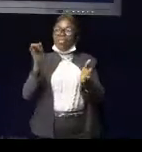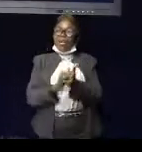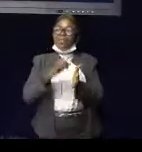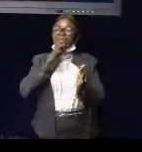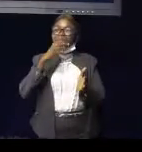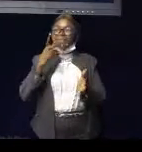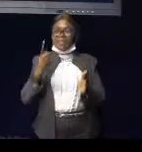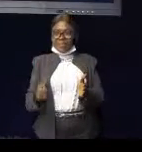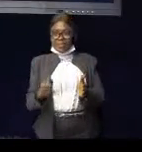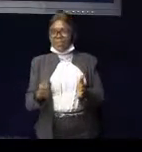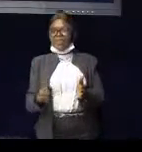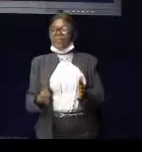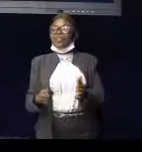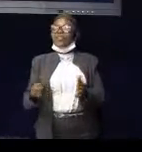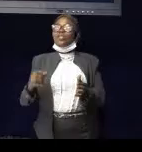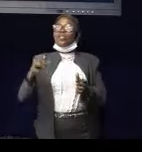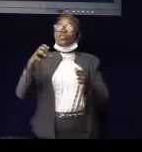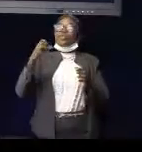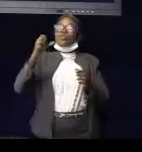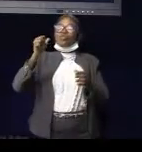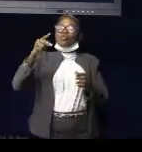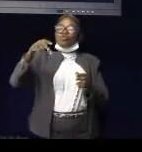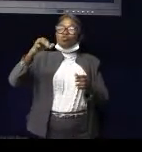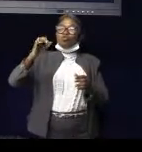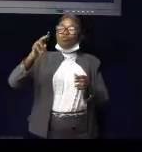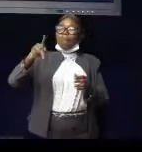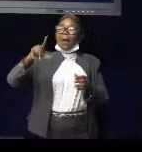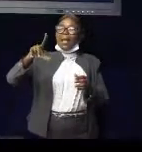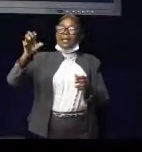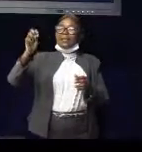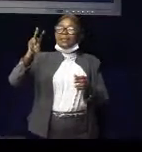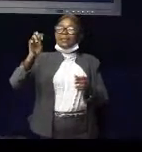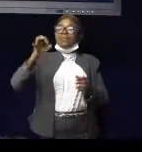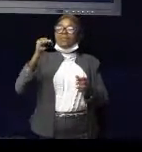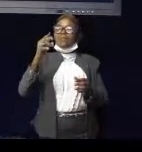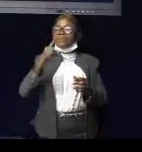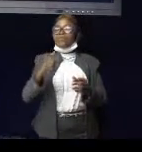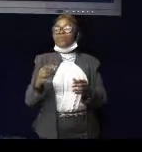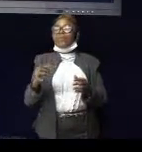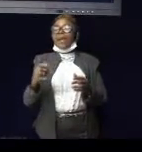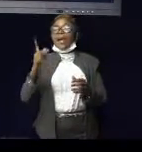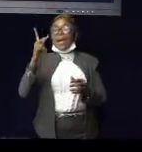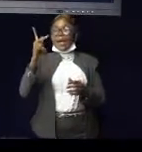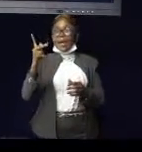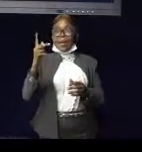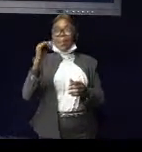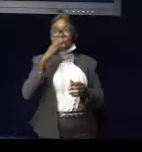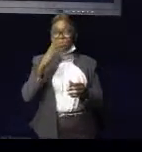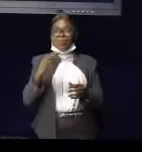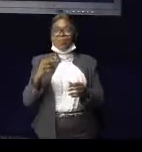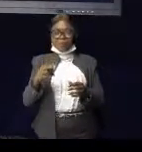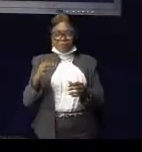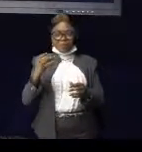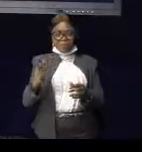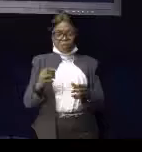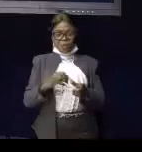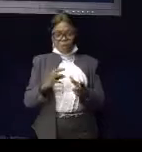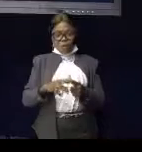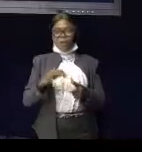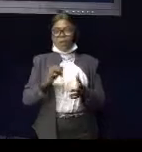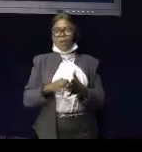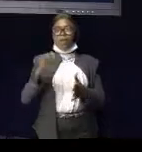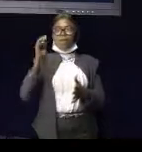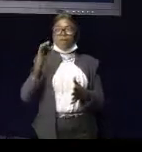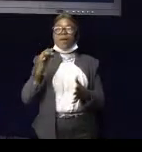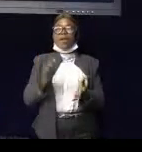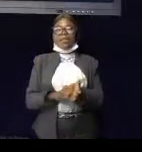the superlative stage. Kofi is short, positive. Kemi is shorter than Kofi or than